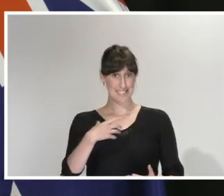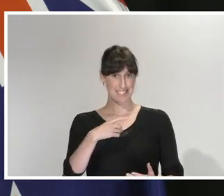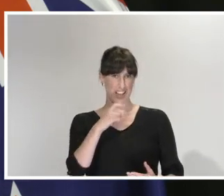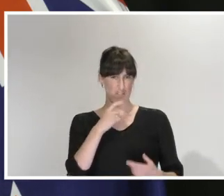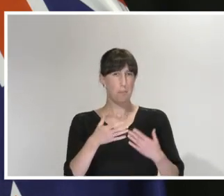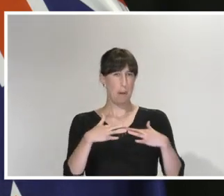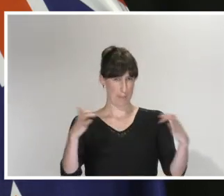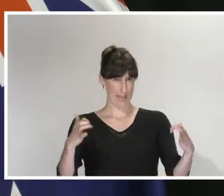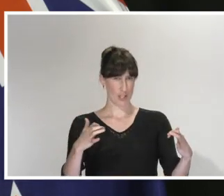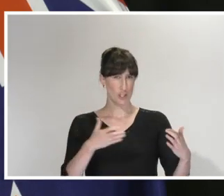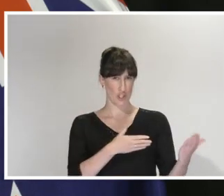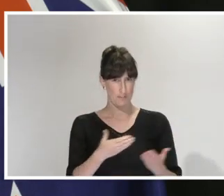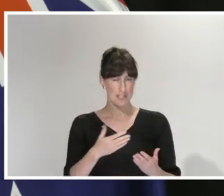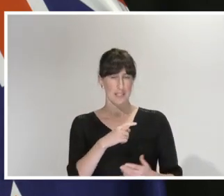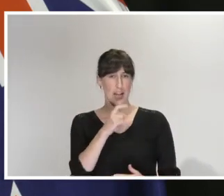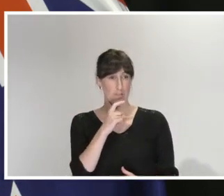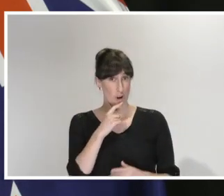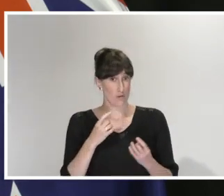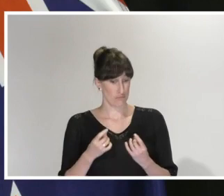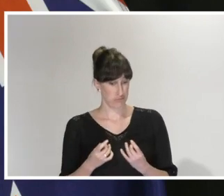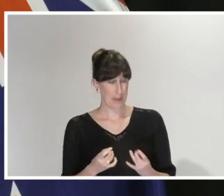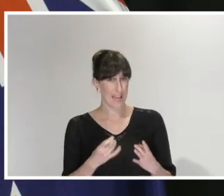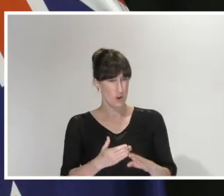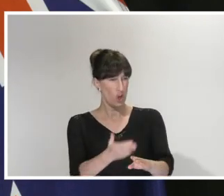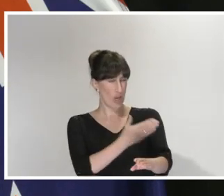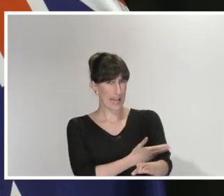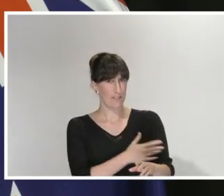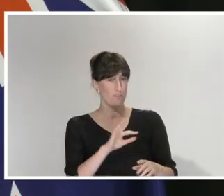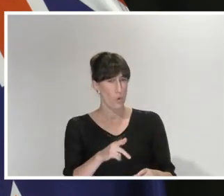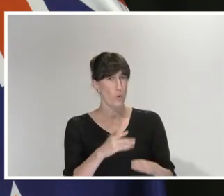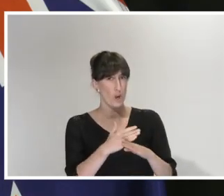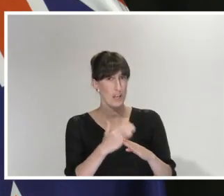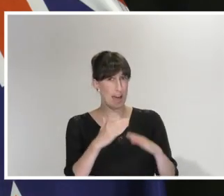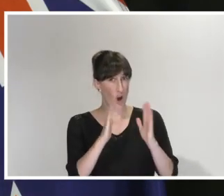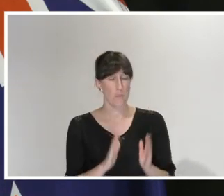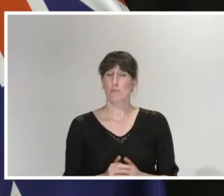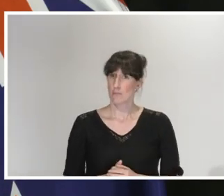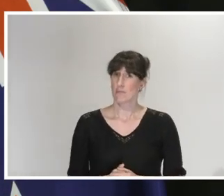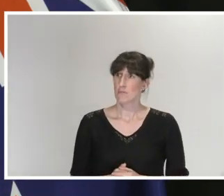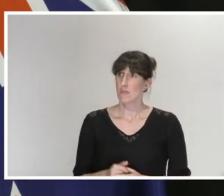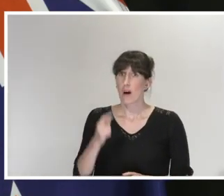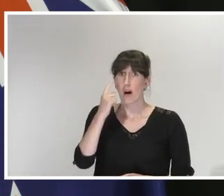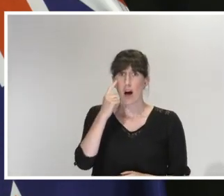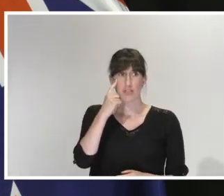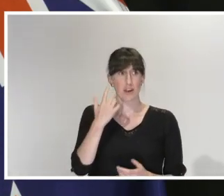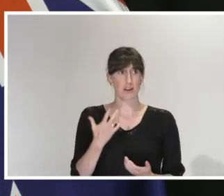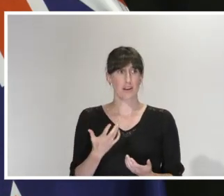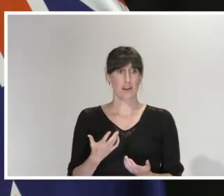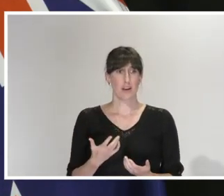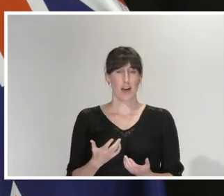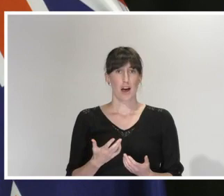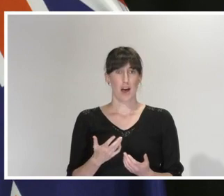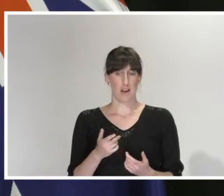happened? I think the public sector has been very well prepared. It's never possible to completely replicate every